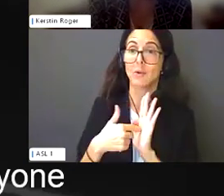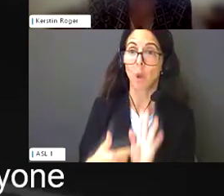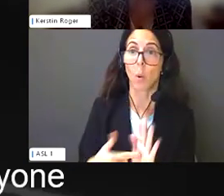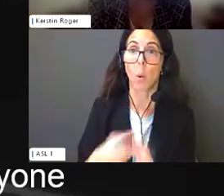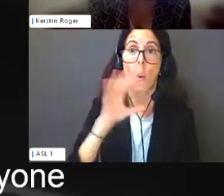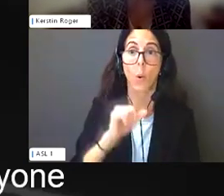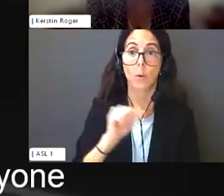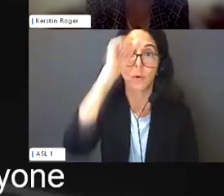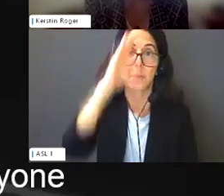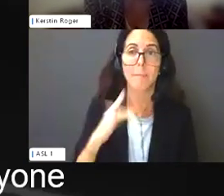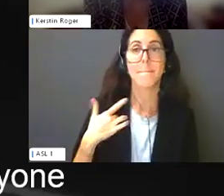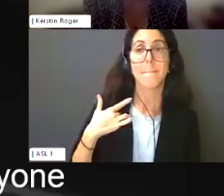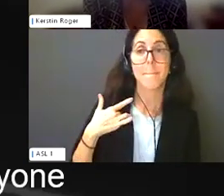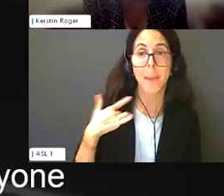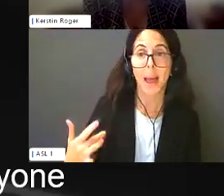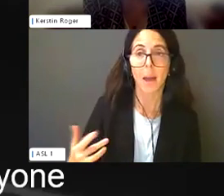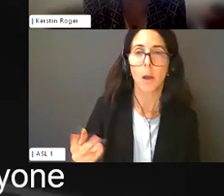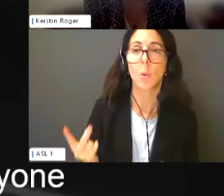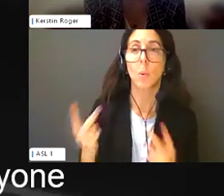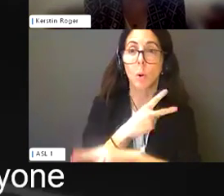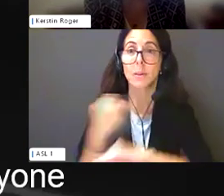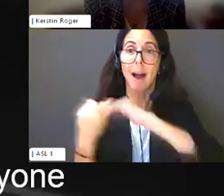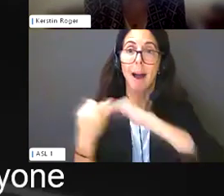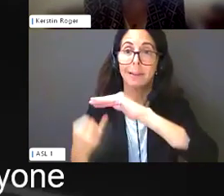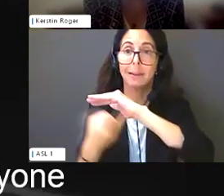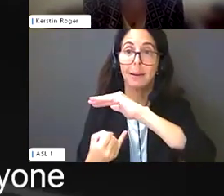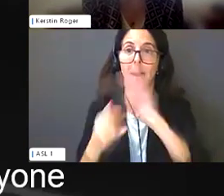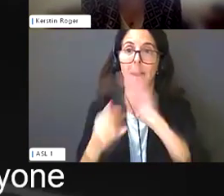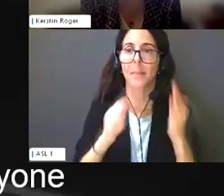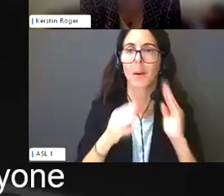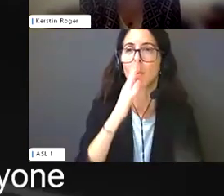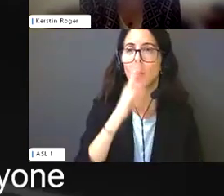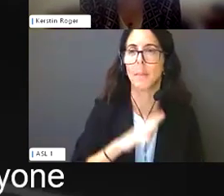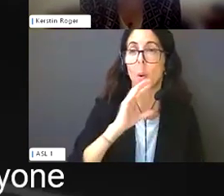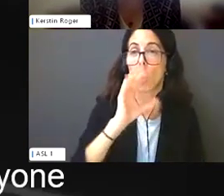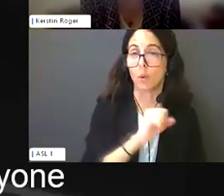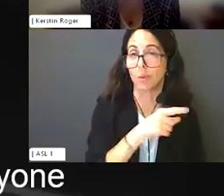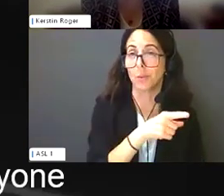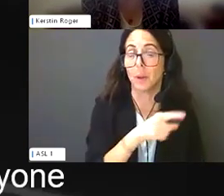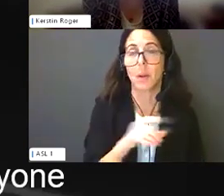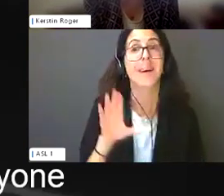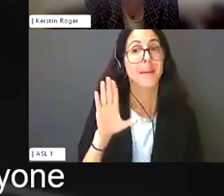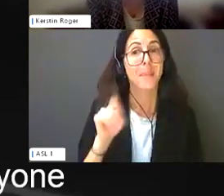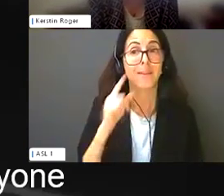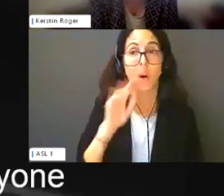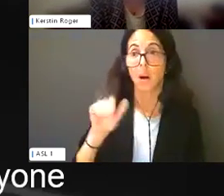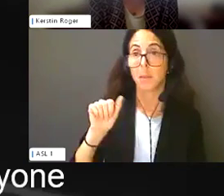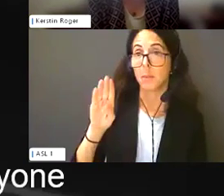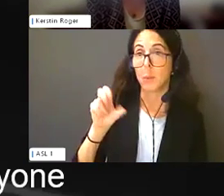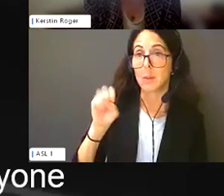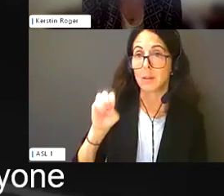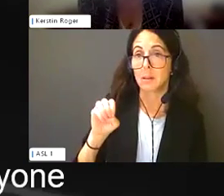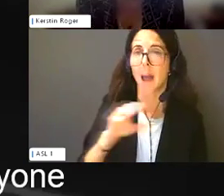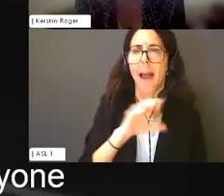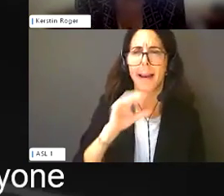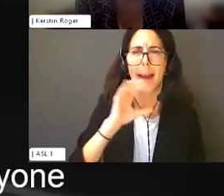are more likely to be socially isolated than older women. But we do see that in the case of abuse and